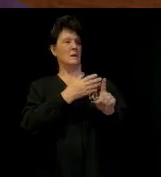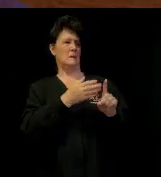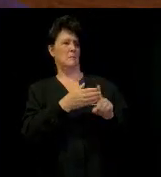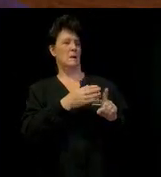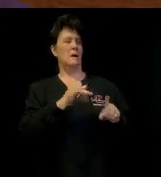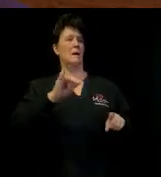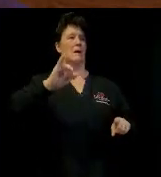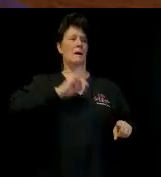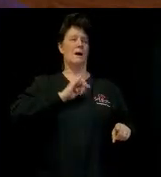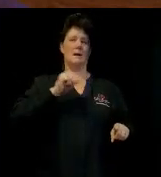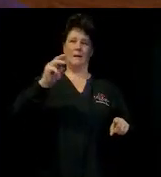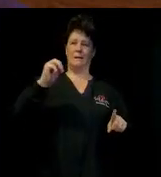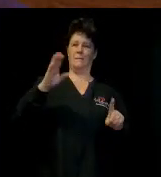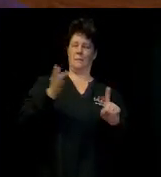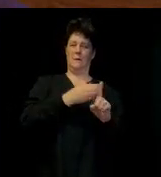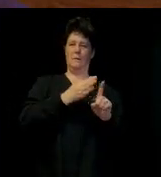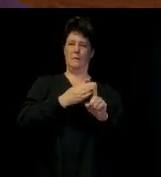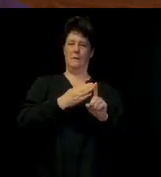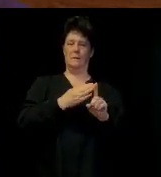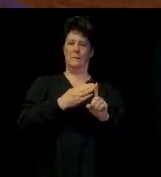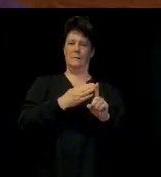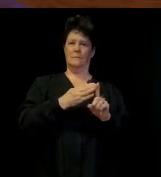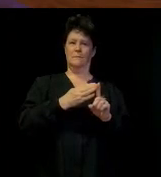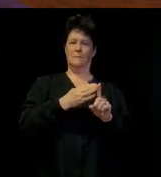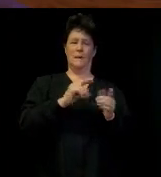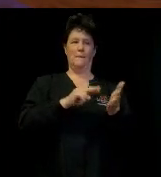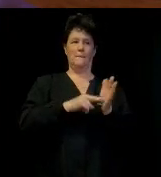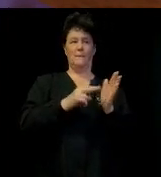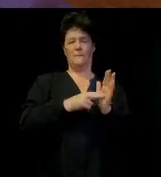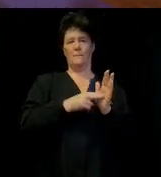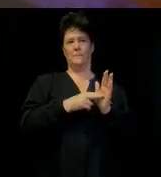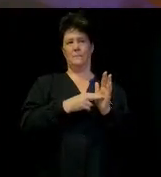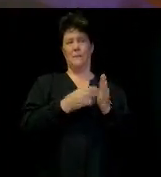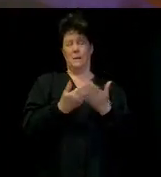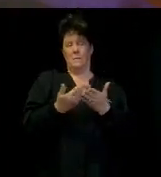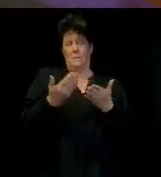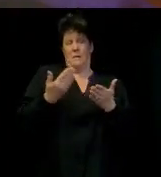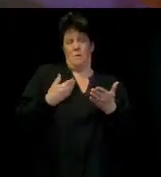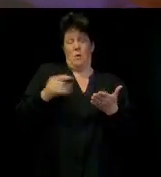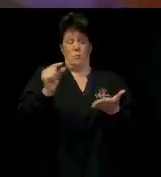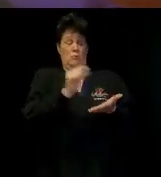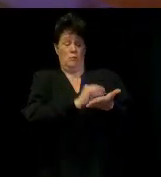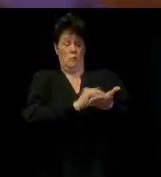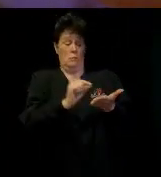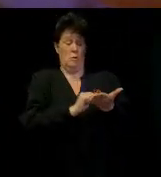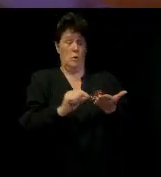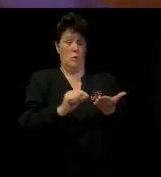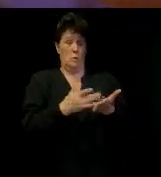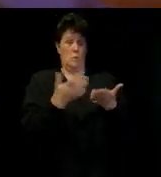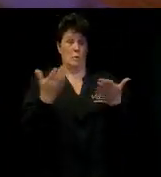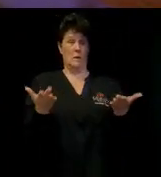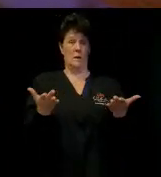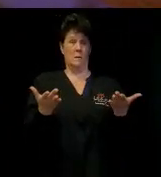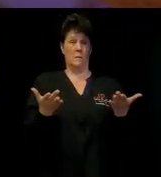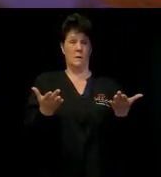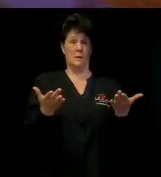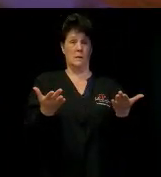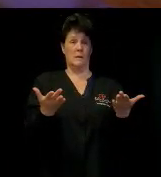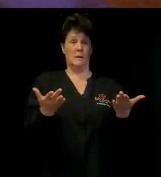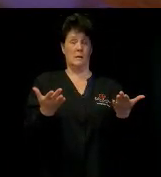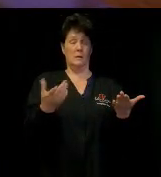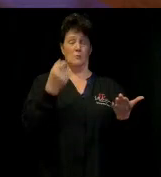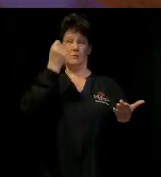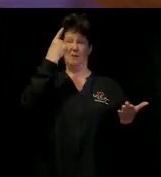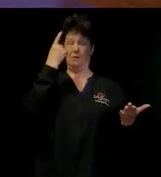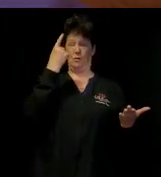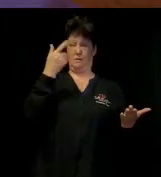I am persuaded, past tense. So that tells me before he ever even wrote any of this, he had an understanding, I can't